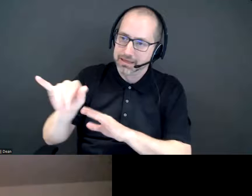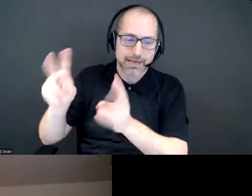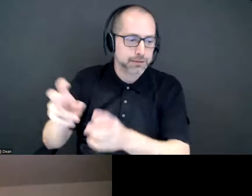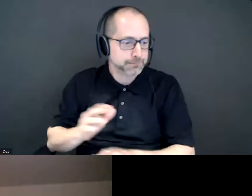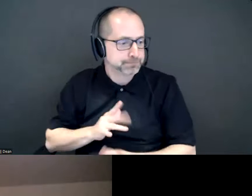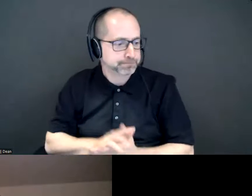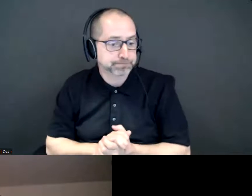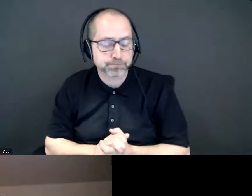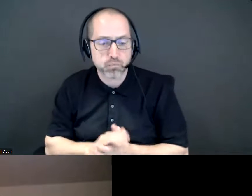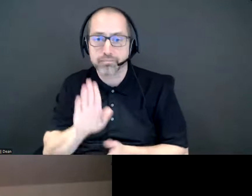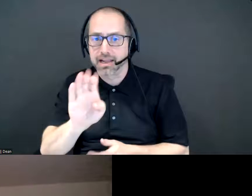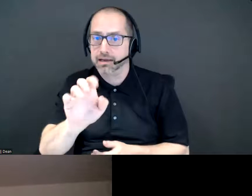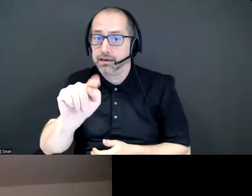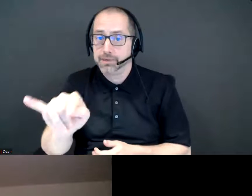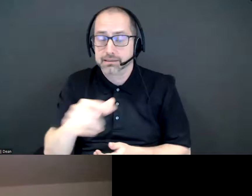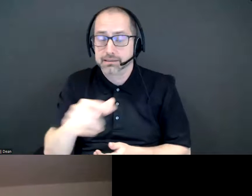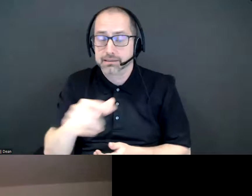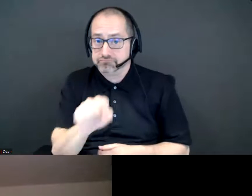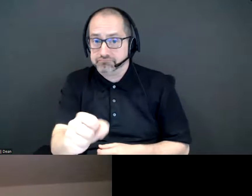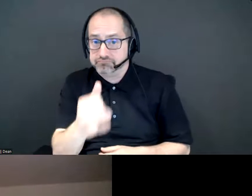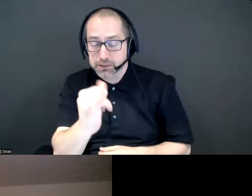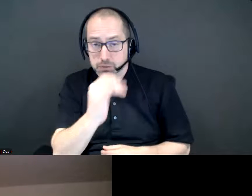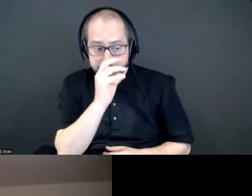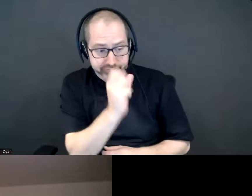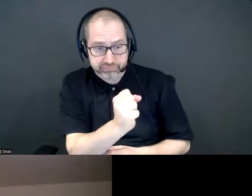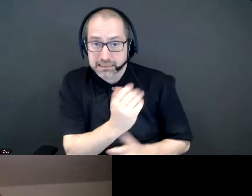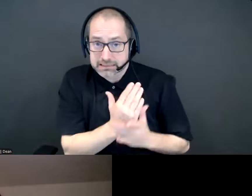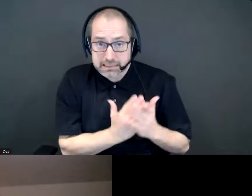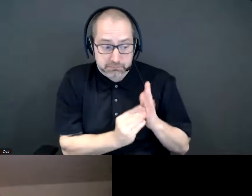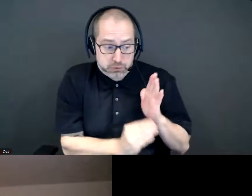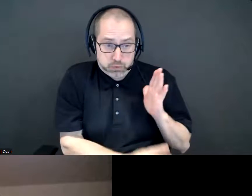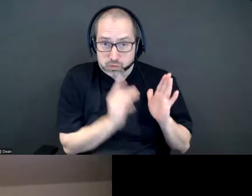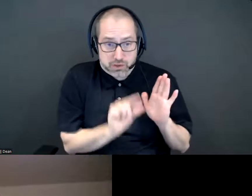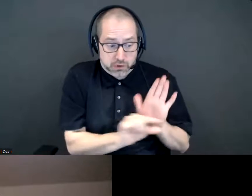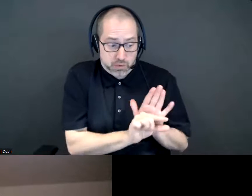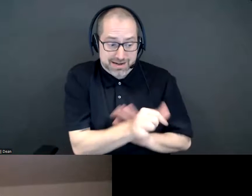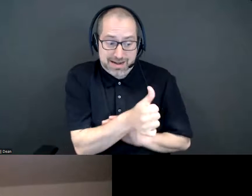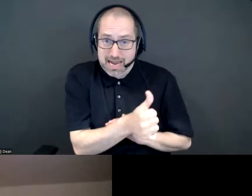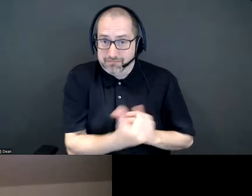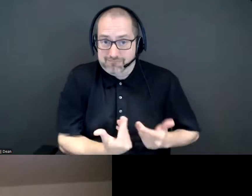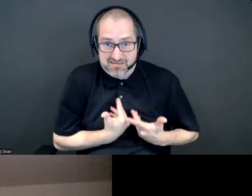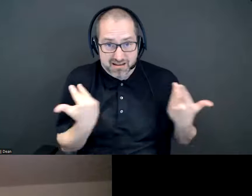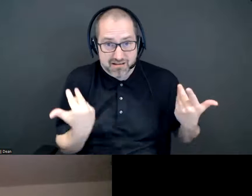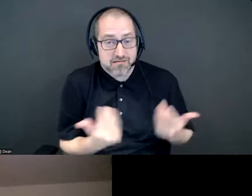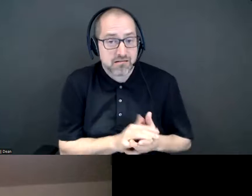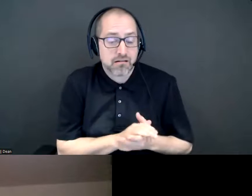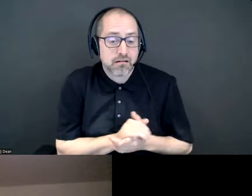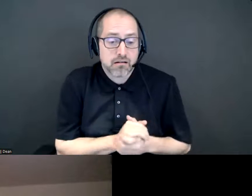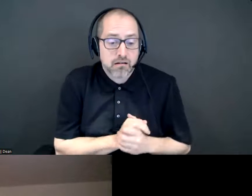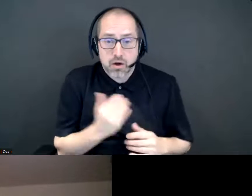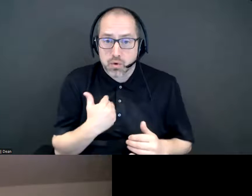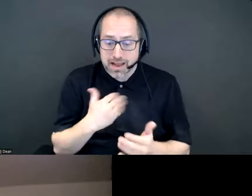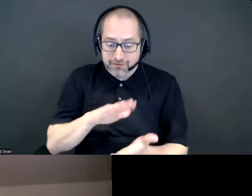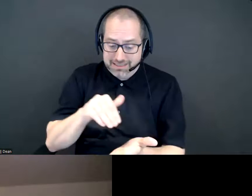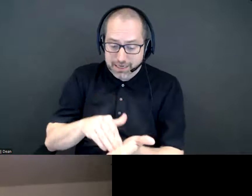and I was fascinated. Some of the students were only in grade 10. Oh, wow. They worked with this. We have a